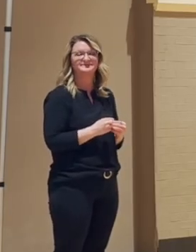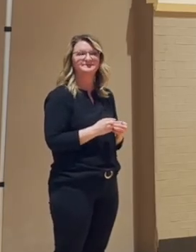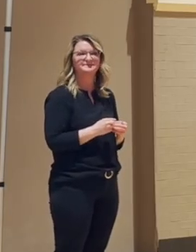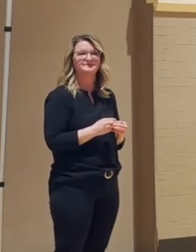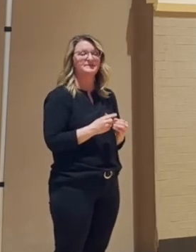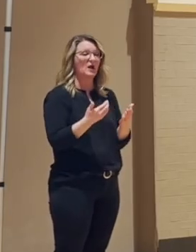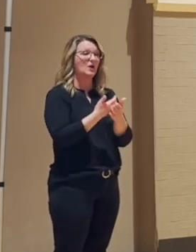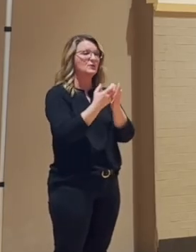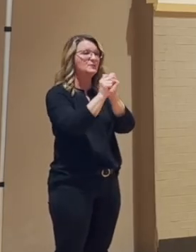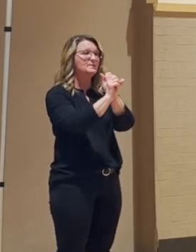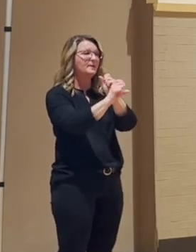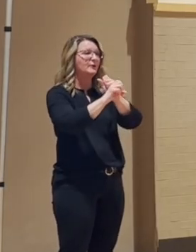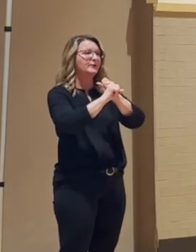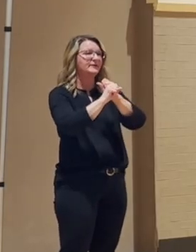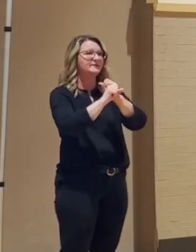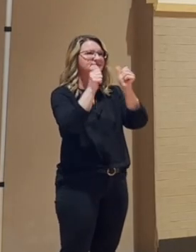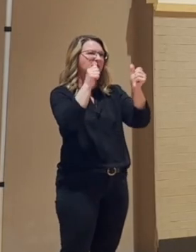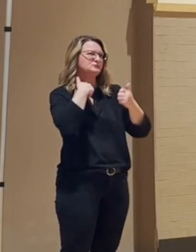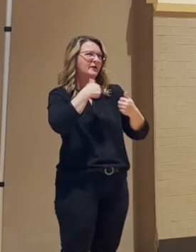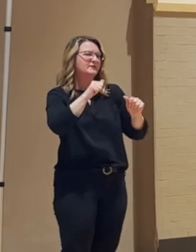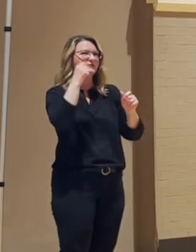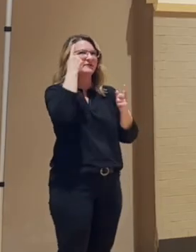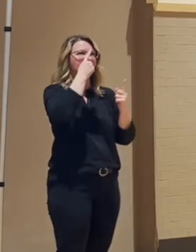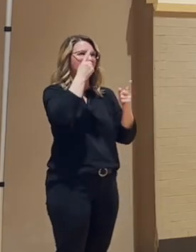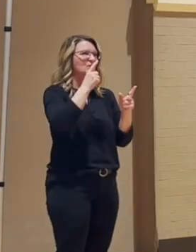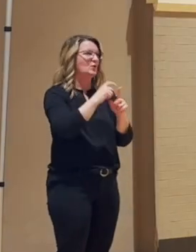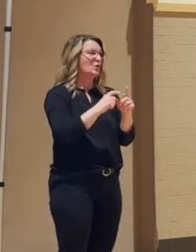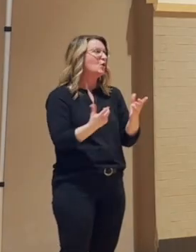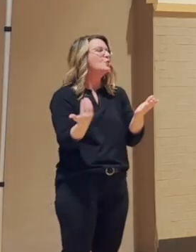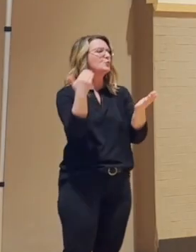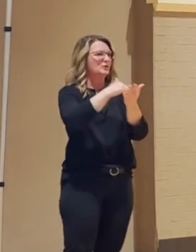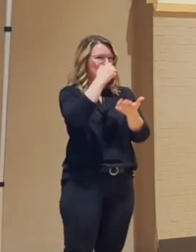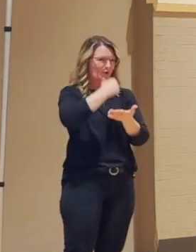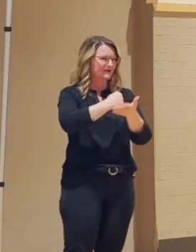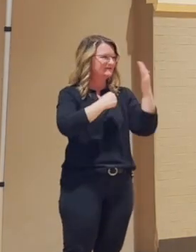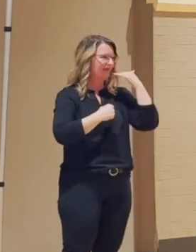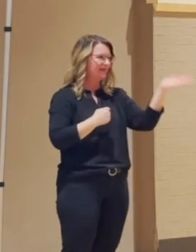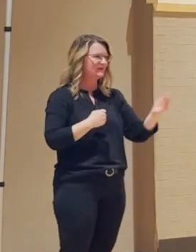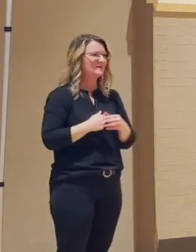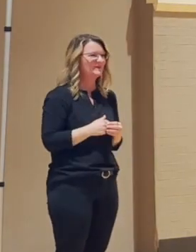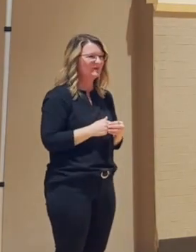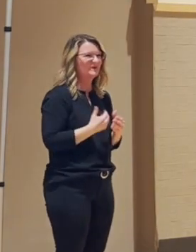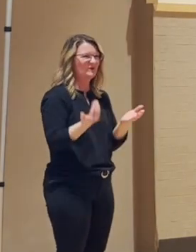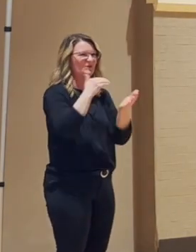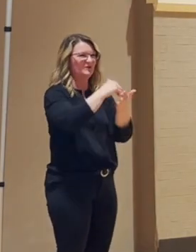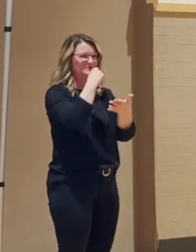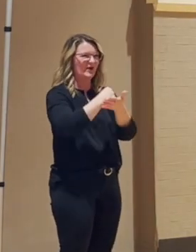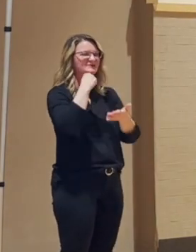new marketing on our new, I'm trying to think of the word, rebranding, thank you.